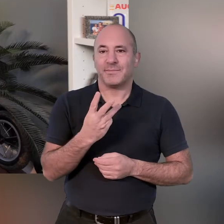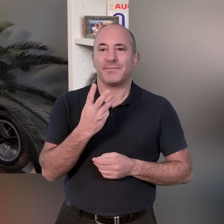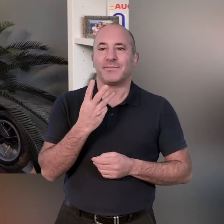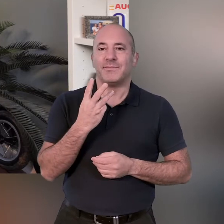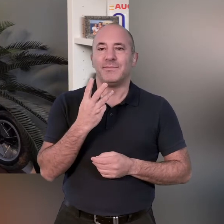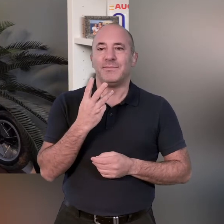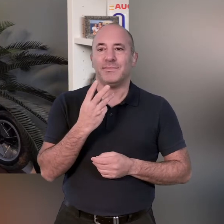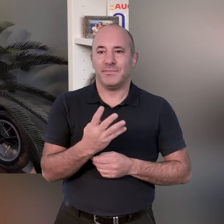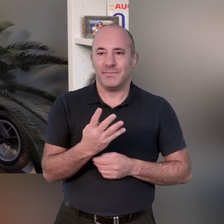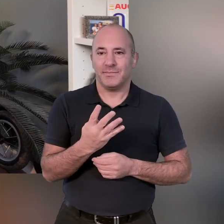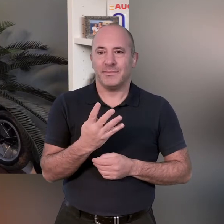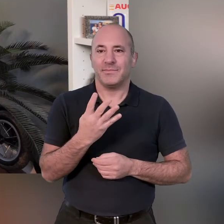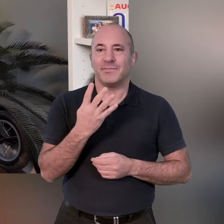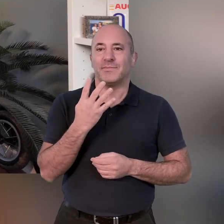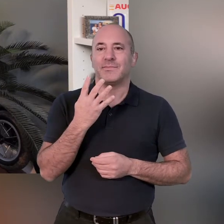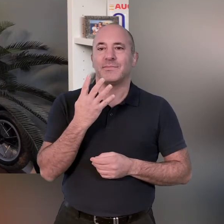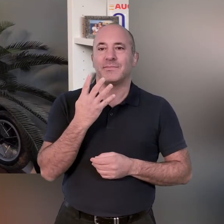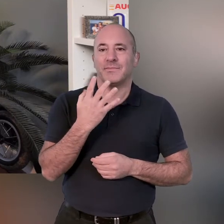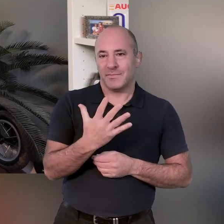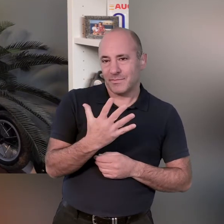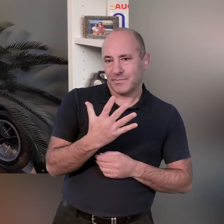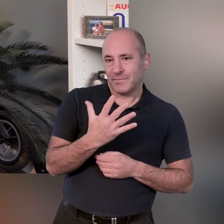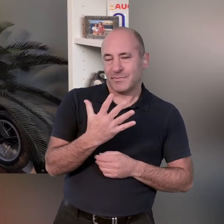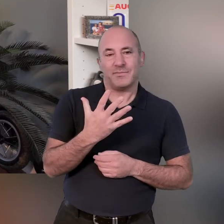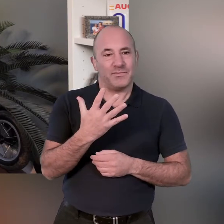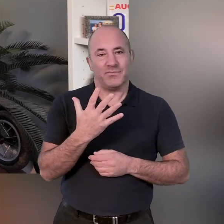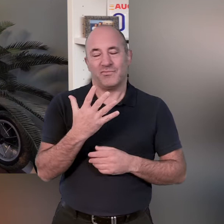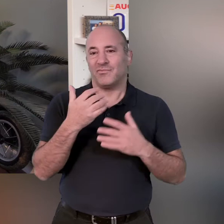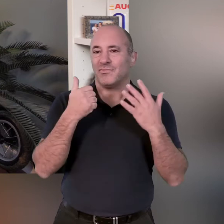3, 4,